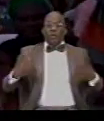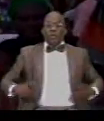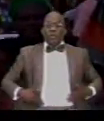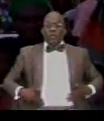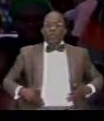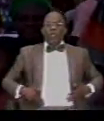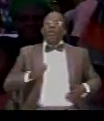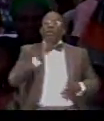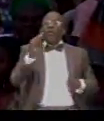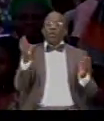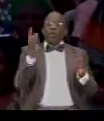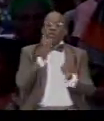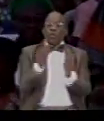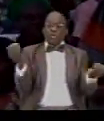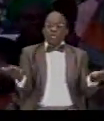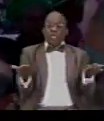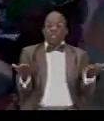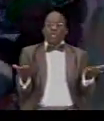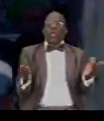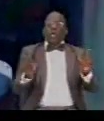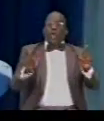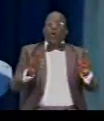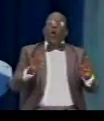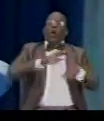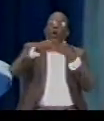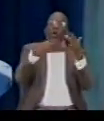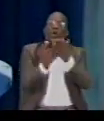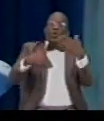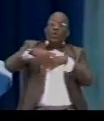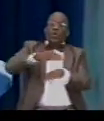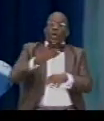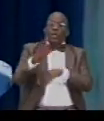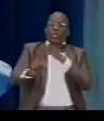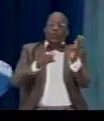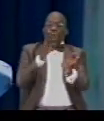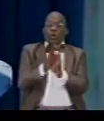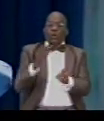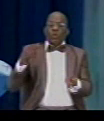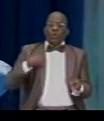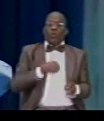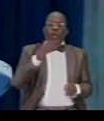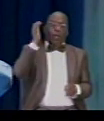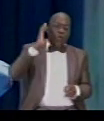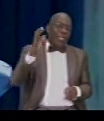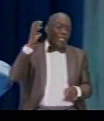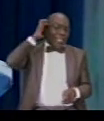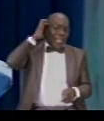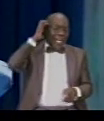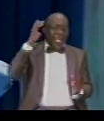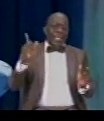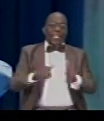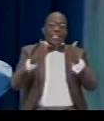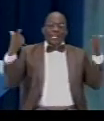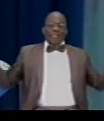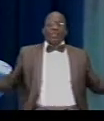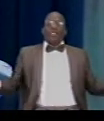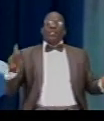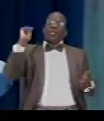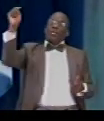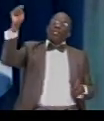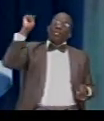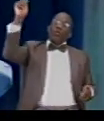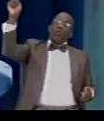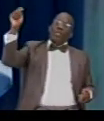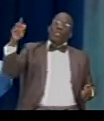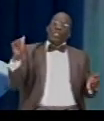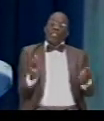Alpha location, all over the world. We shall hear resounding testimony that people